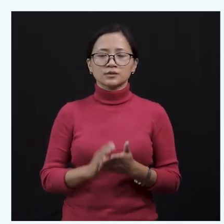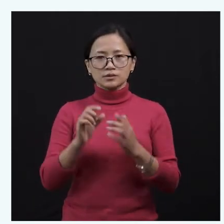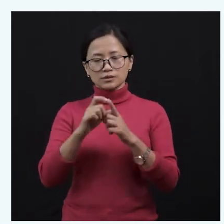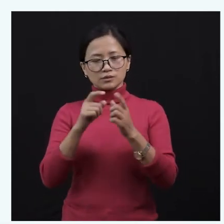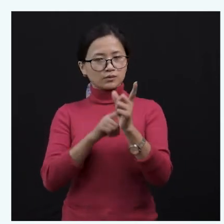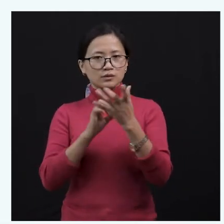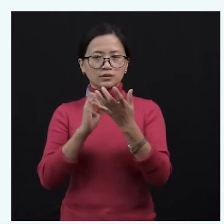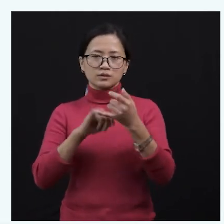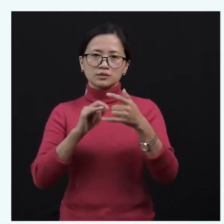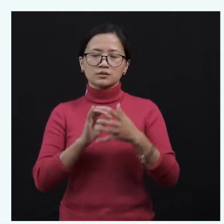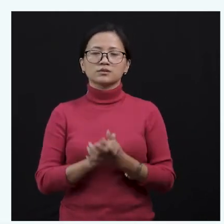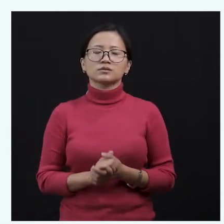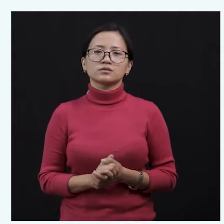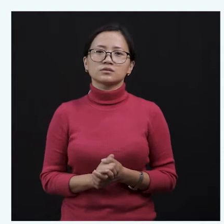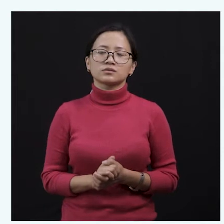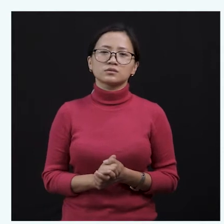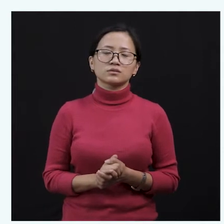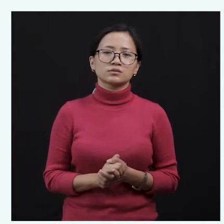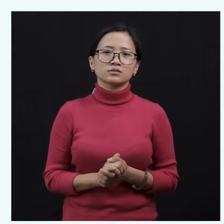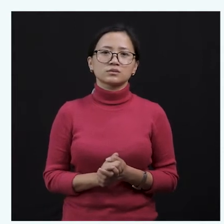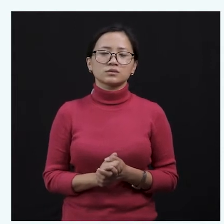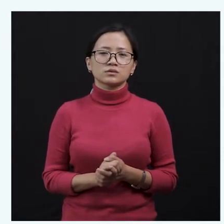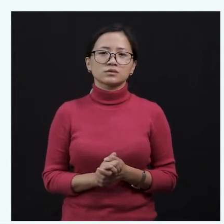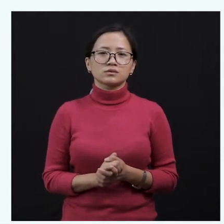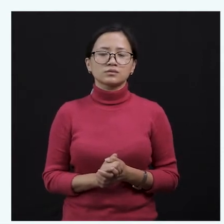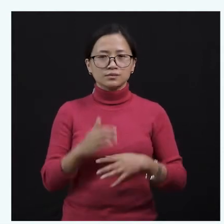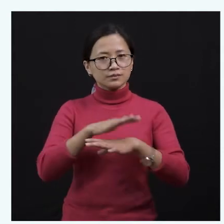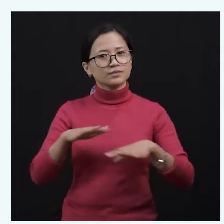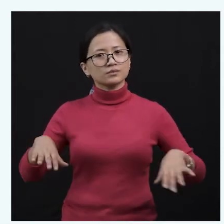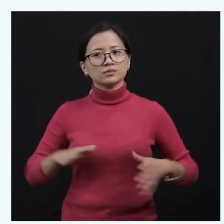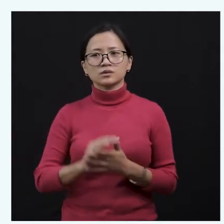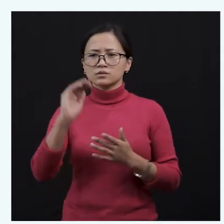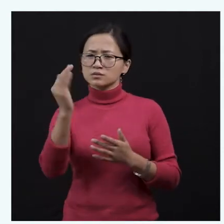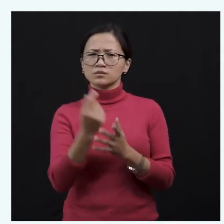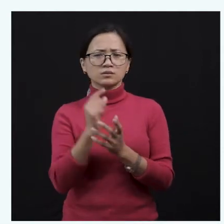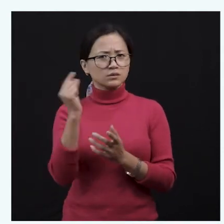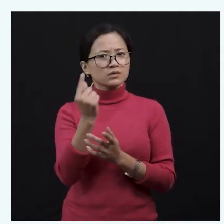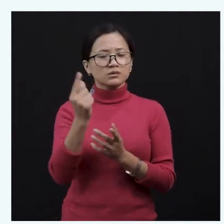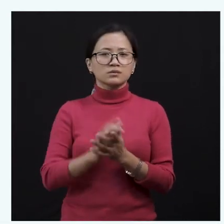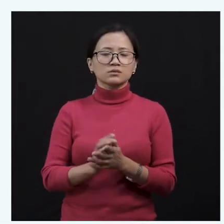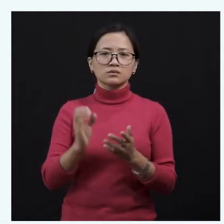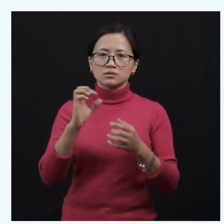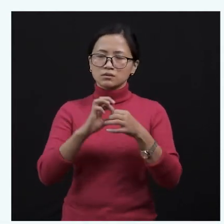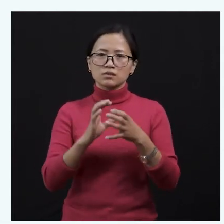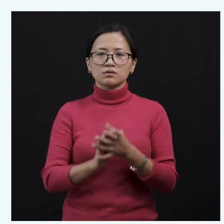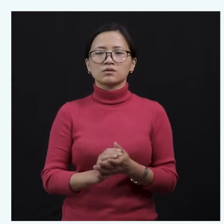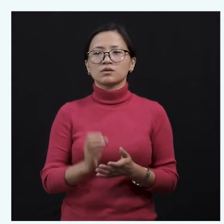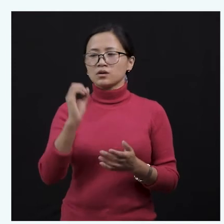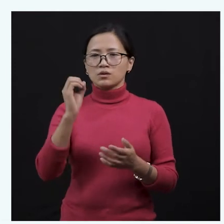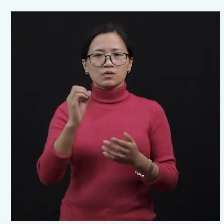dyes. Okay? So students, these are some uses of